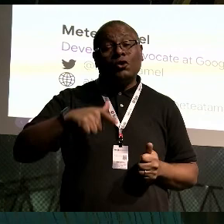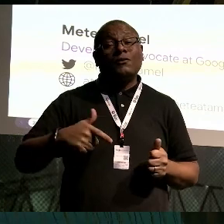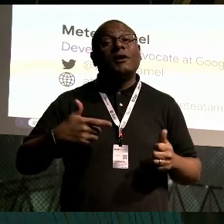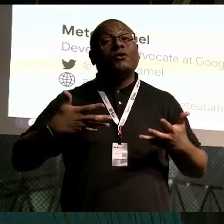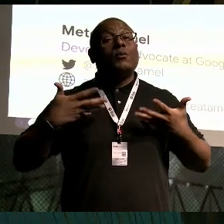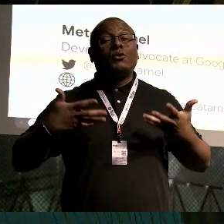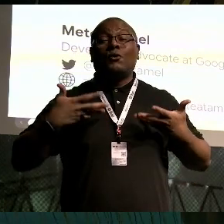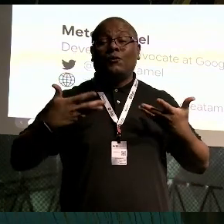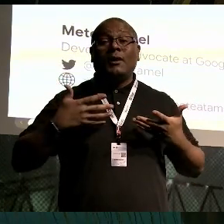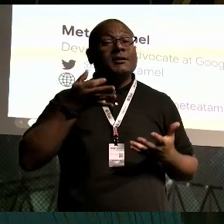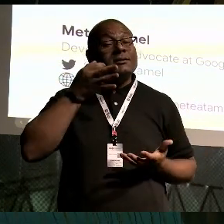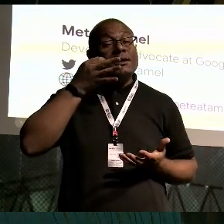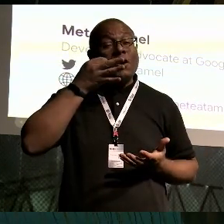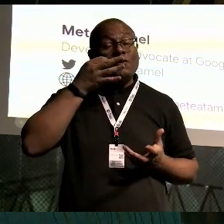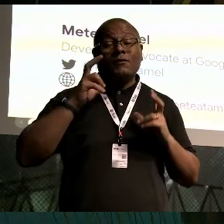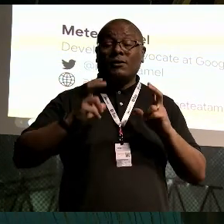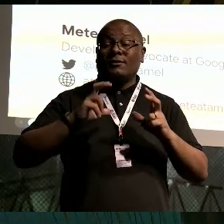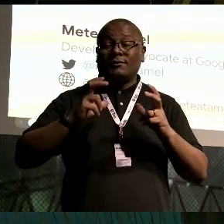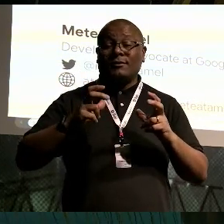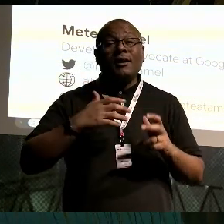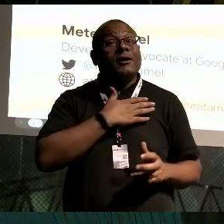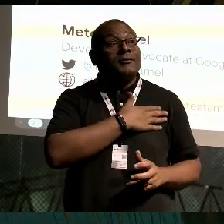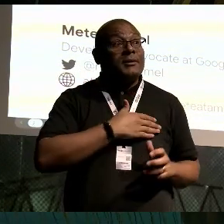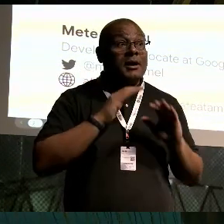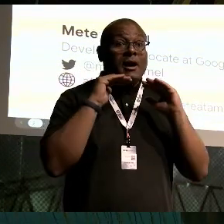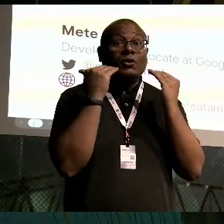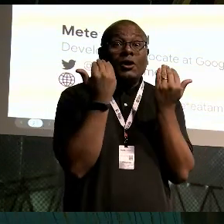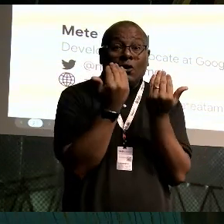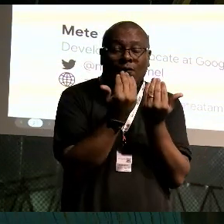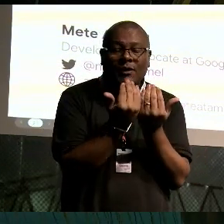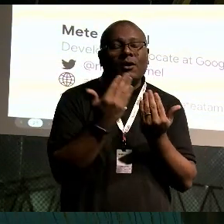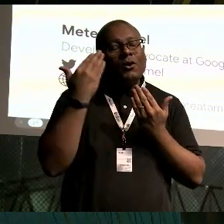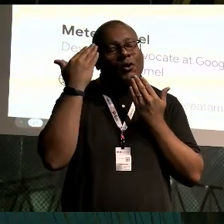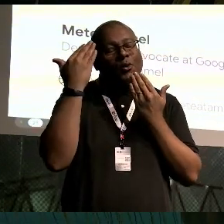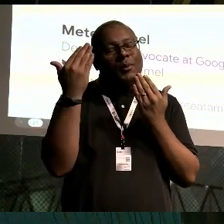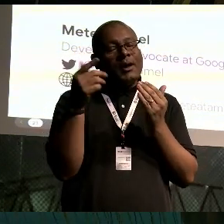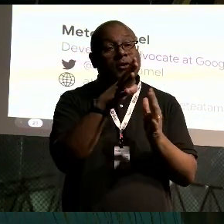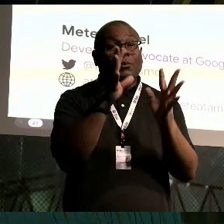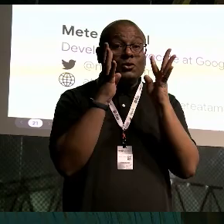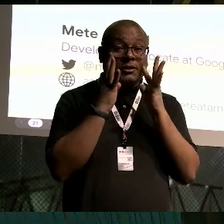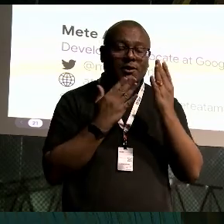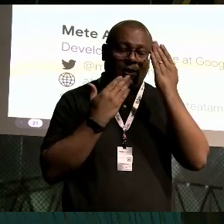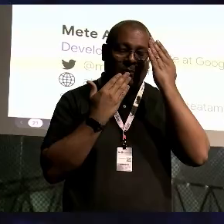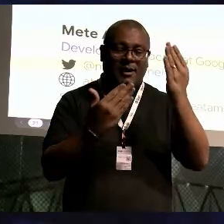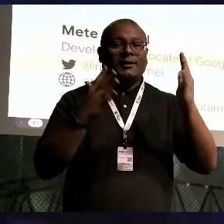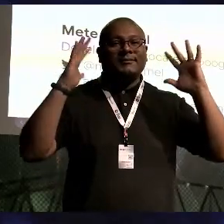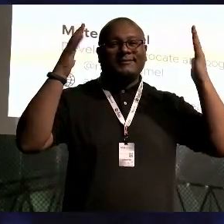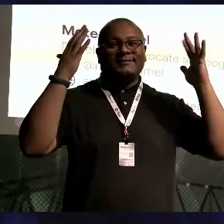TDC in person, so hope you enjoy the rest of the conference. Thanks very much for your attention. Thank you.